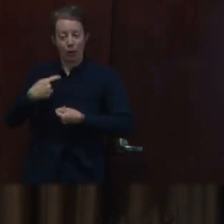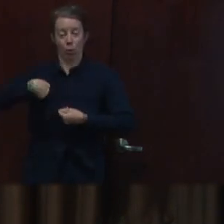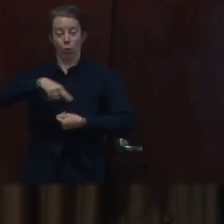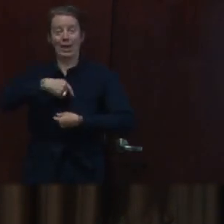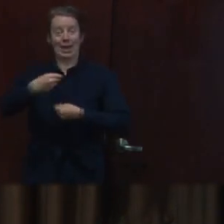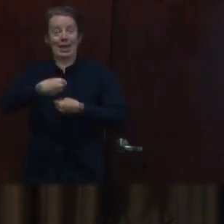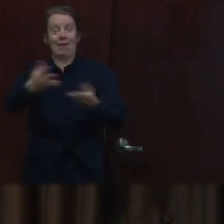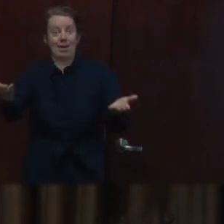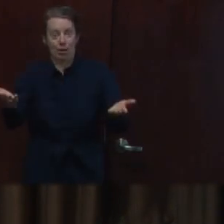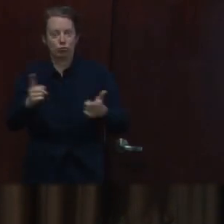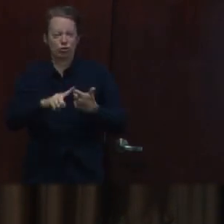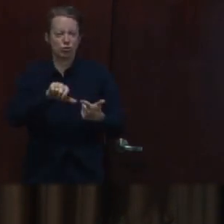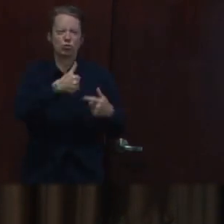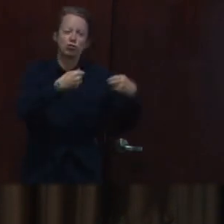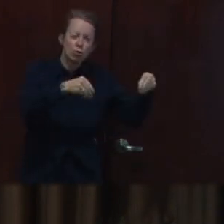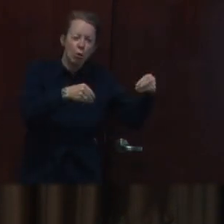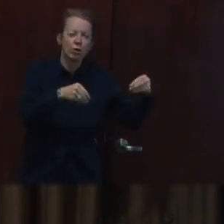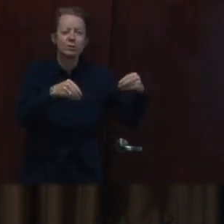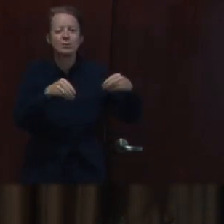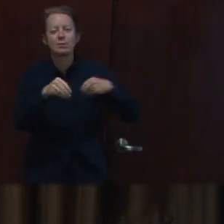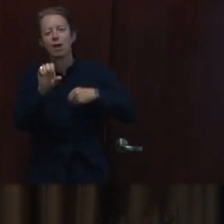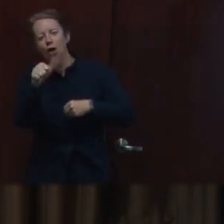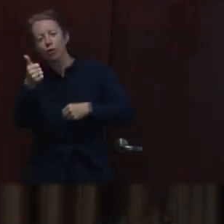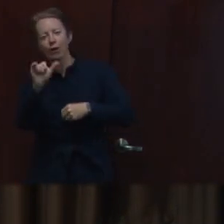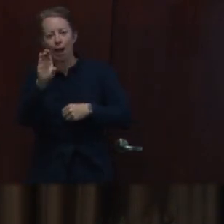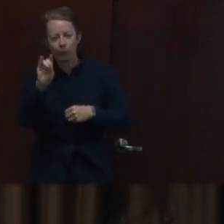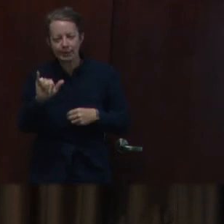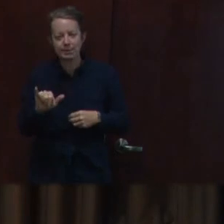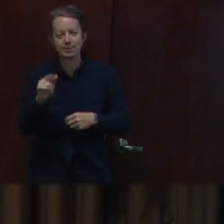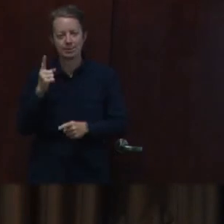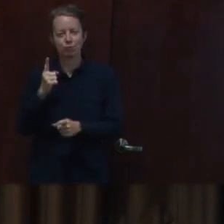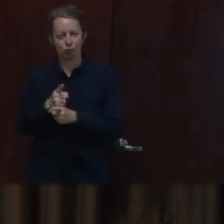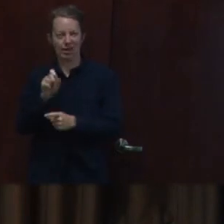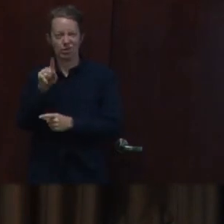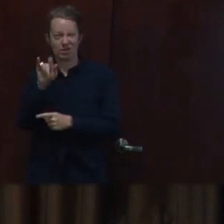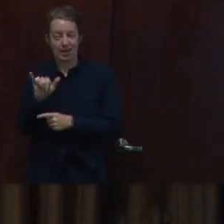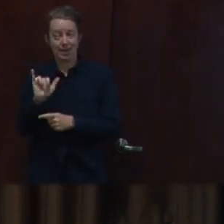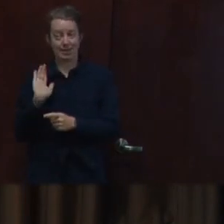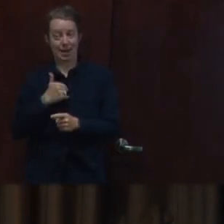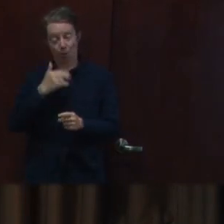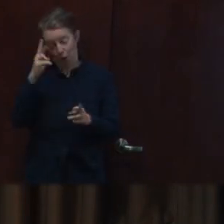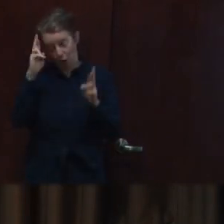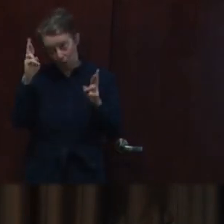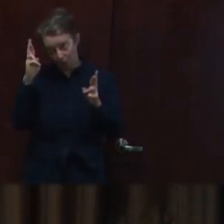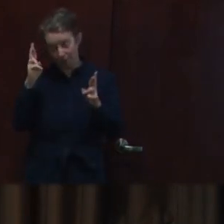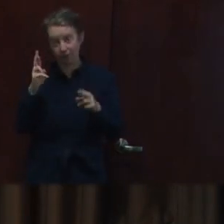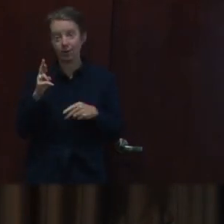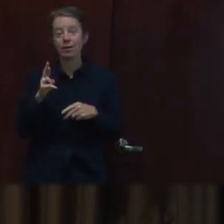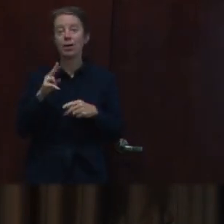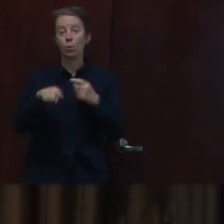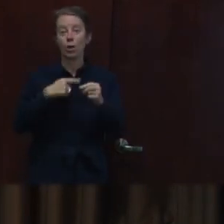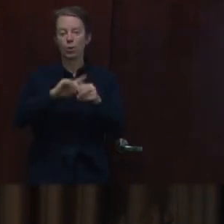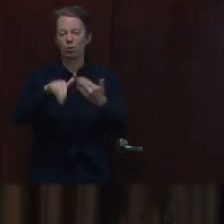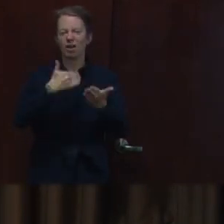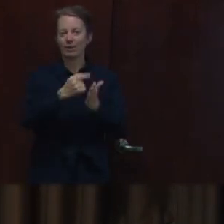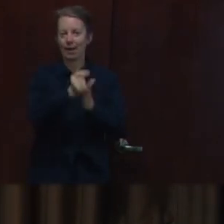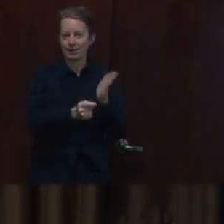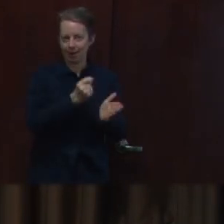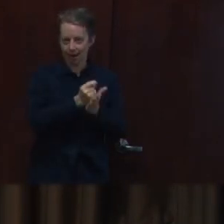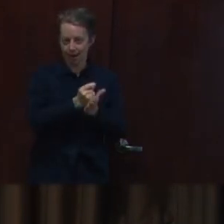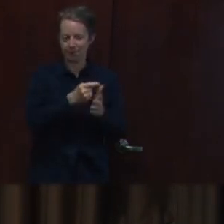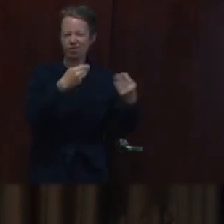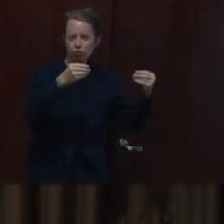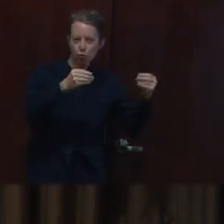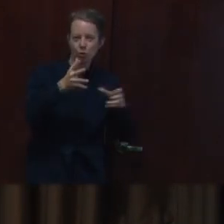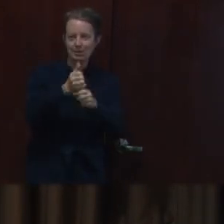hope is by the time we get to that level of provider onboarding that those providers will be receiving direct allocations from the state.